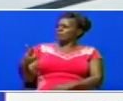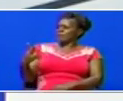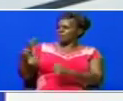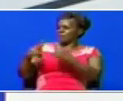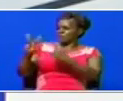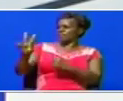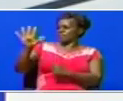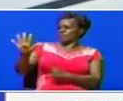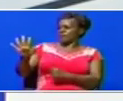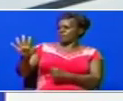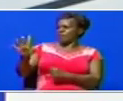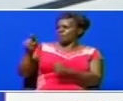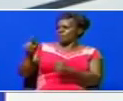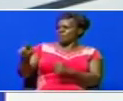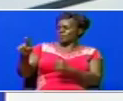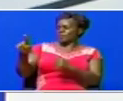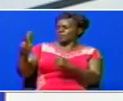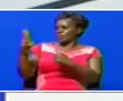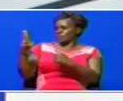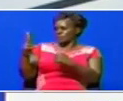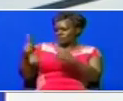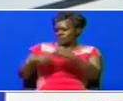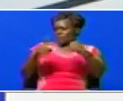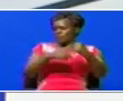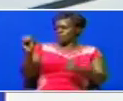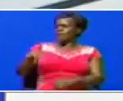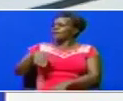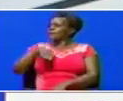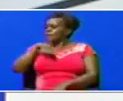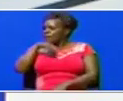1,225, representing 0.66%. Raila Odinga,